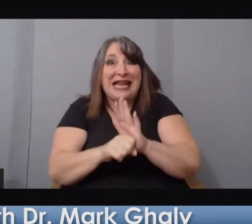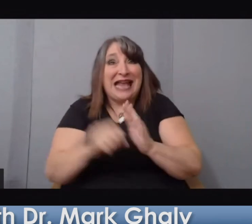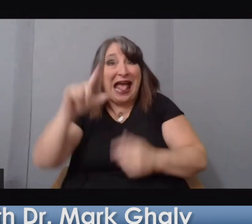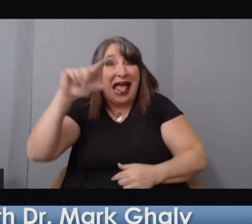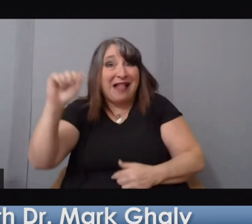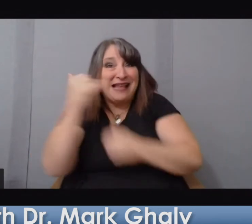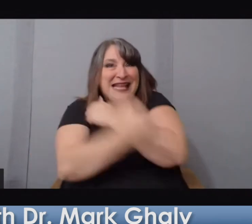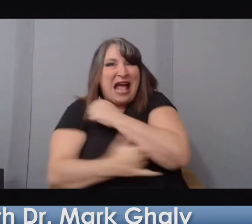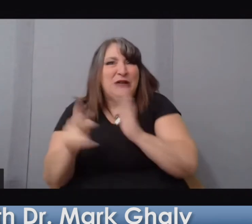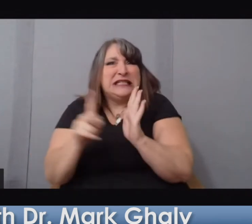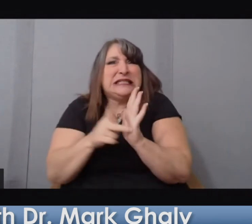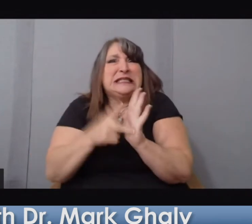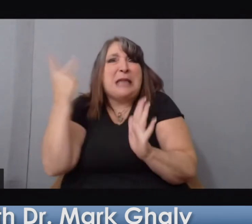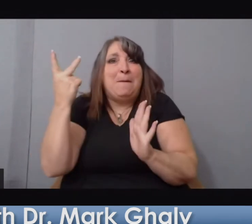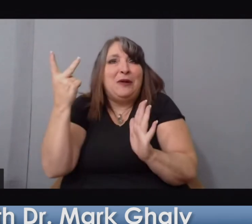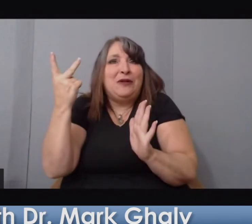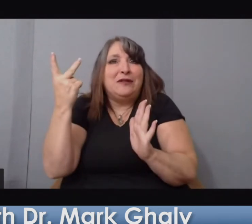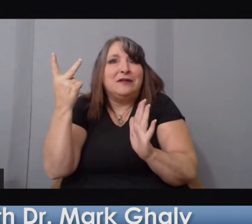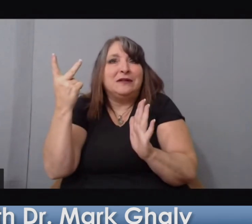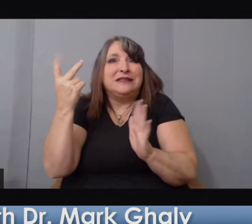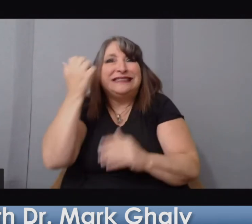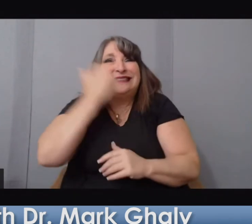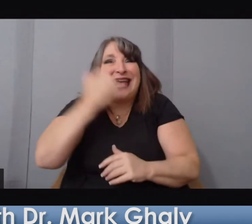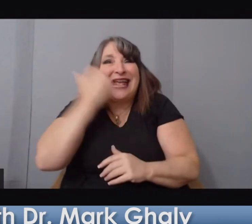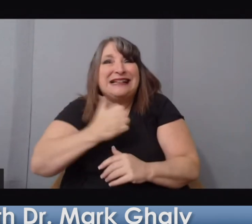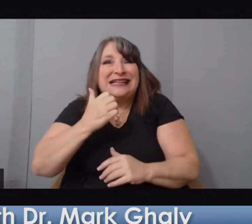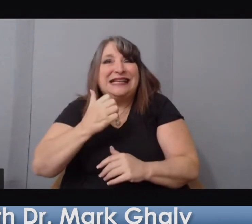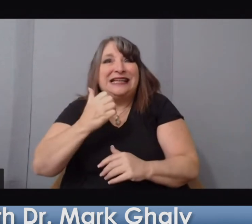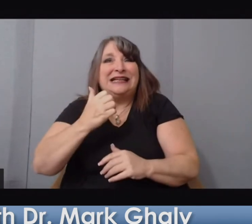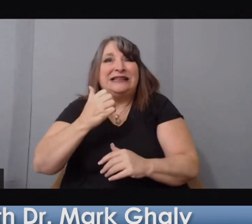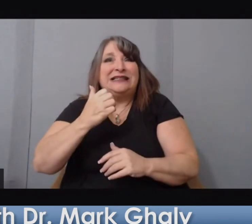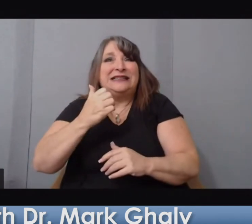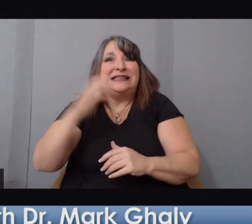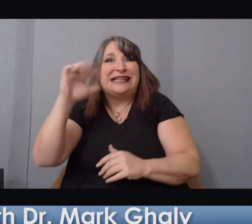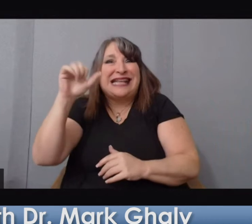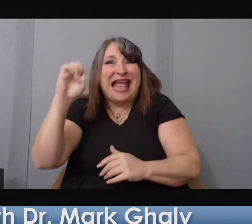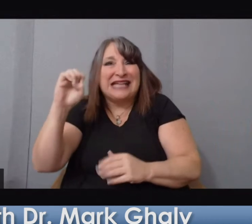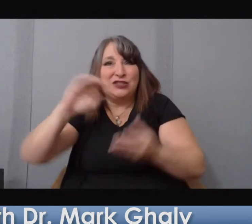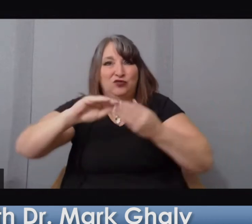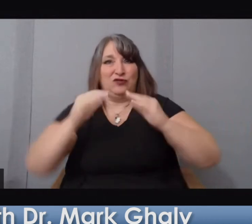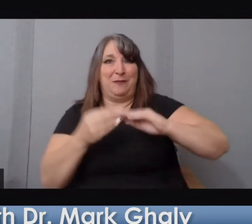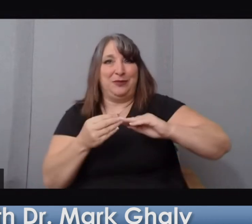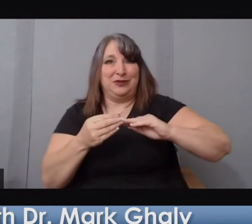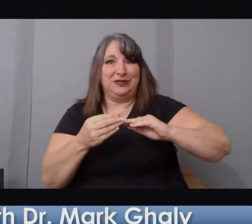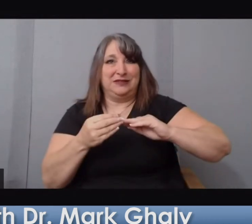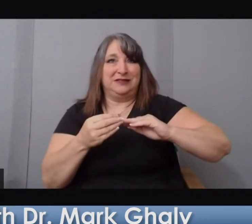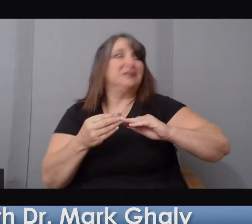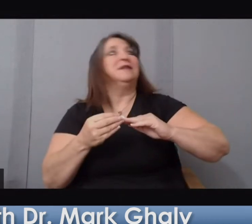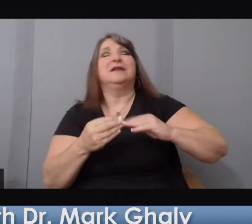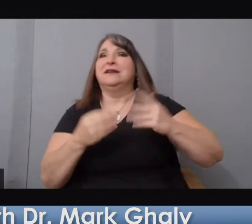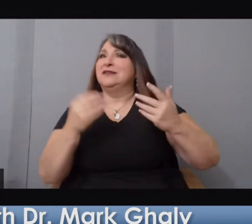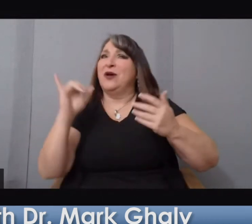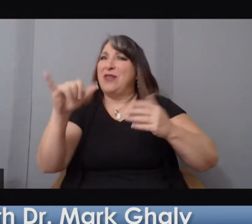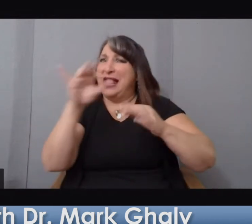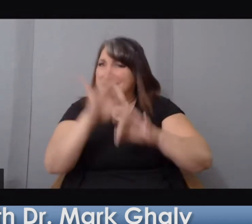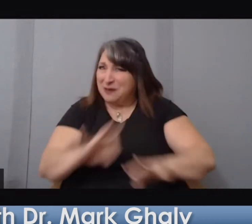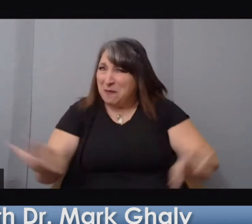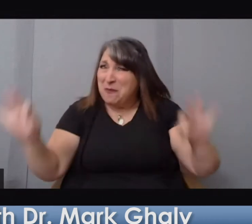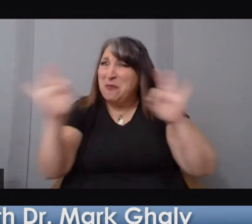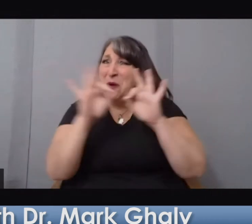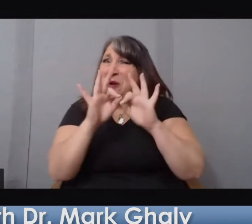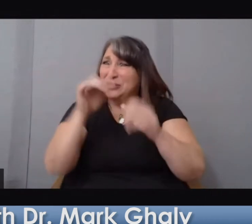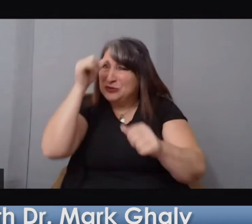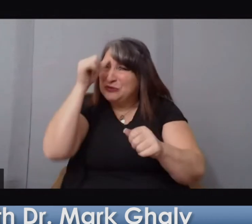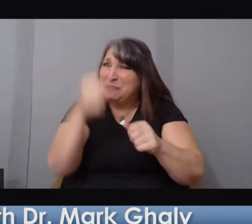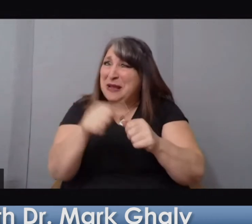their average daily case rates in the past week or two. And that's important to keep in mind. So, not